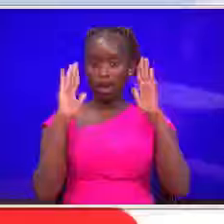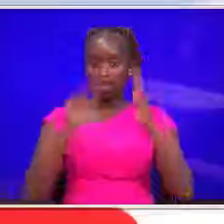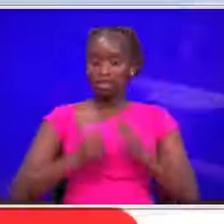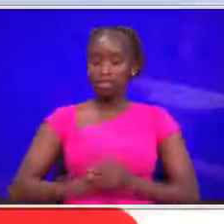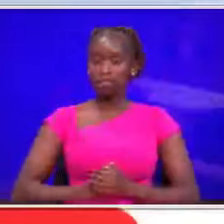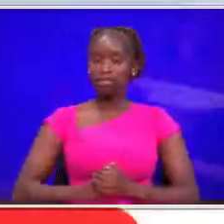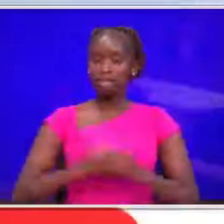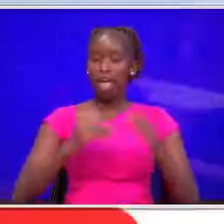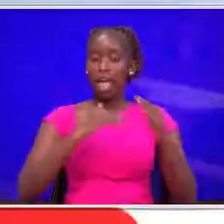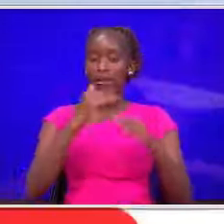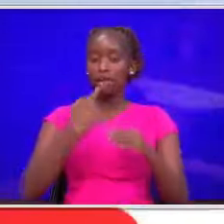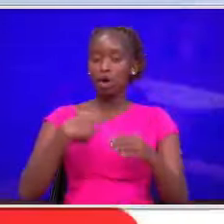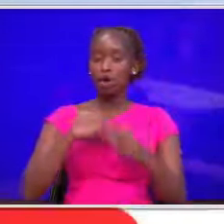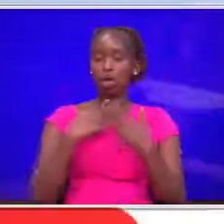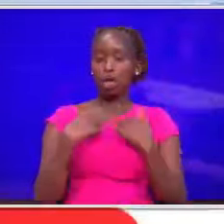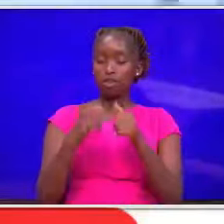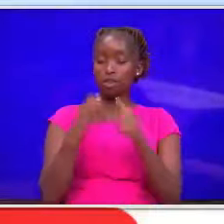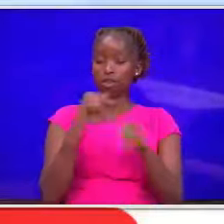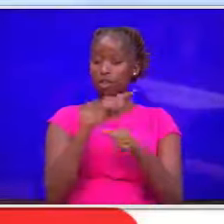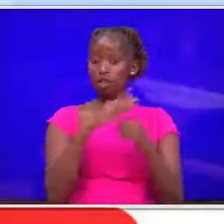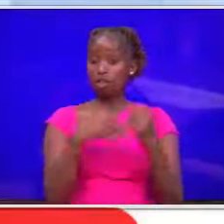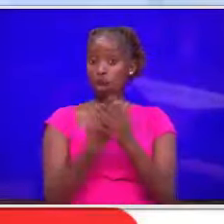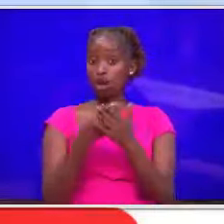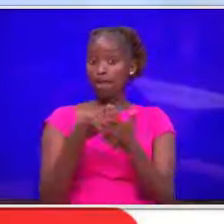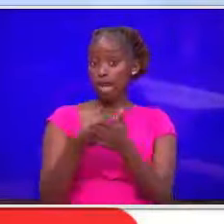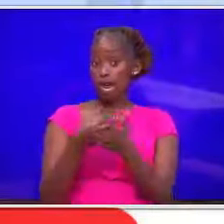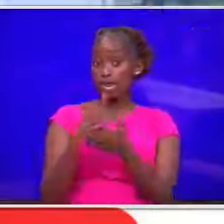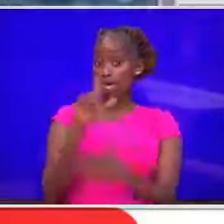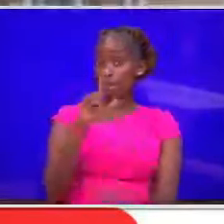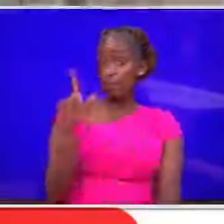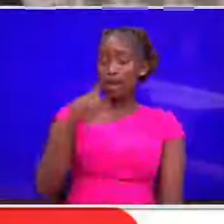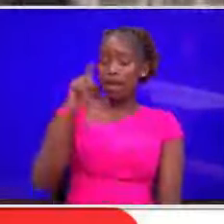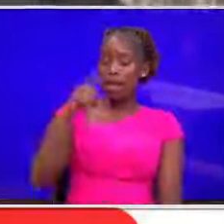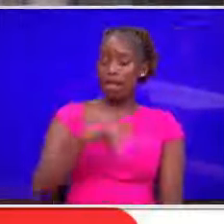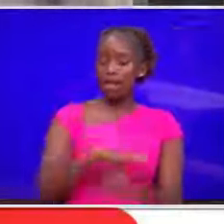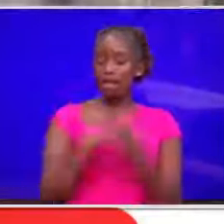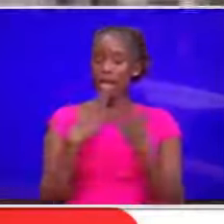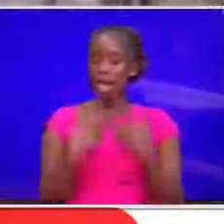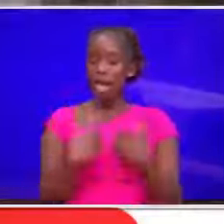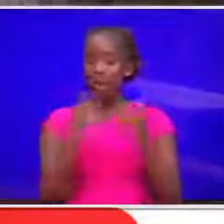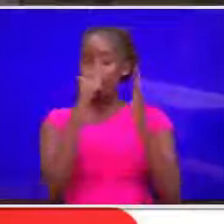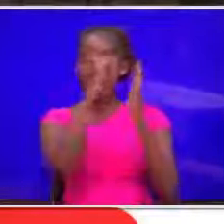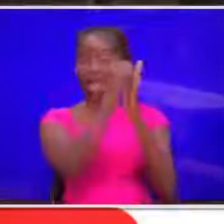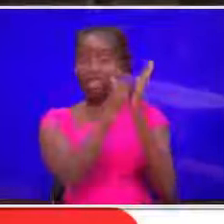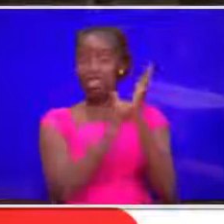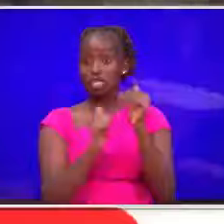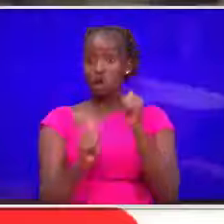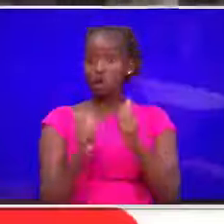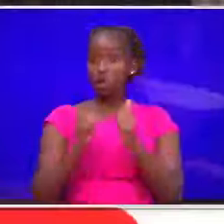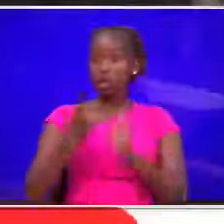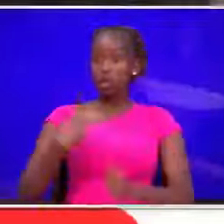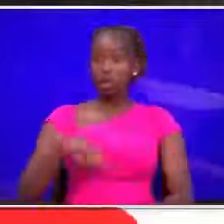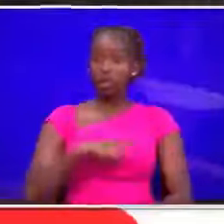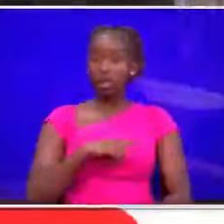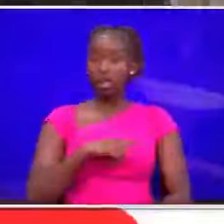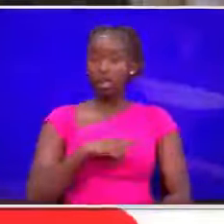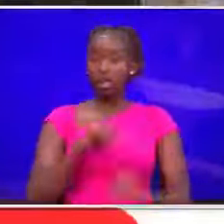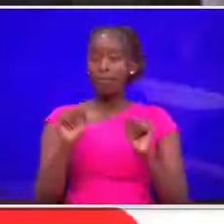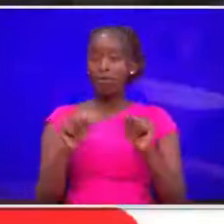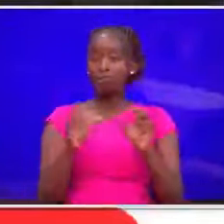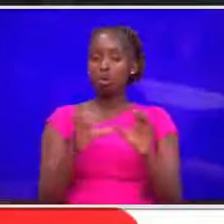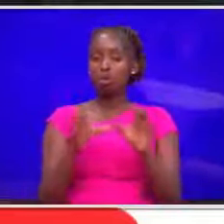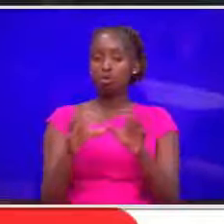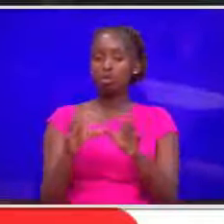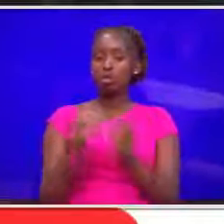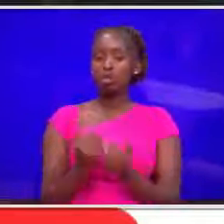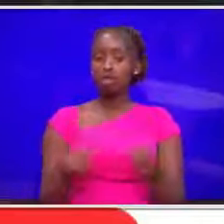with rejecting this finance bill, we need to come up with a blueprint of agenda that we will push forward so